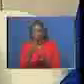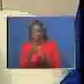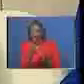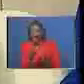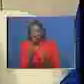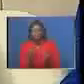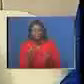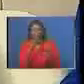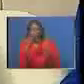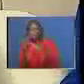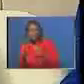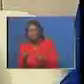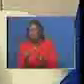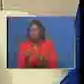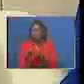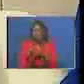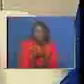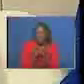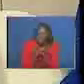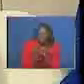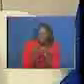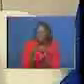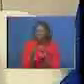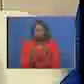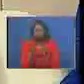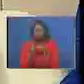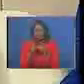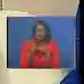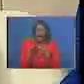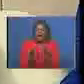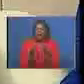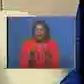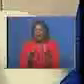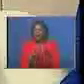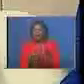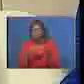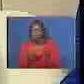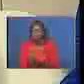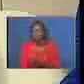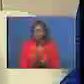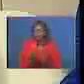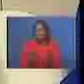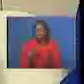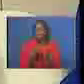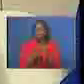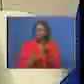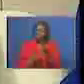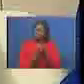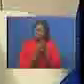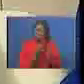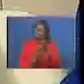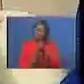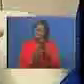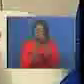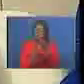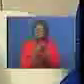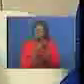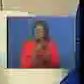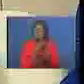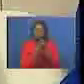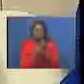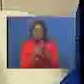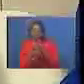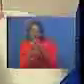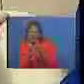present their competence as opposed to their disabilities and we are also supporting others to go for so kind of supported internships